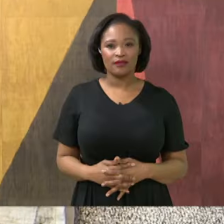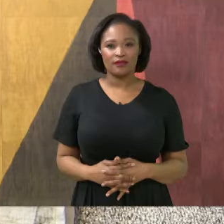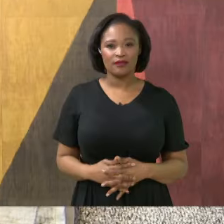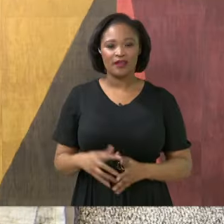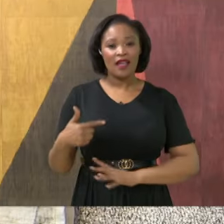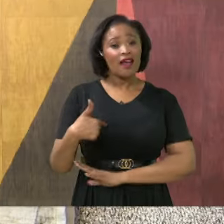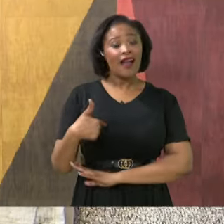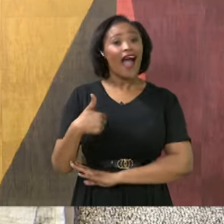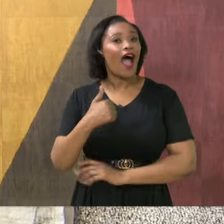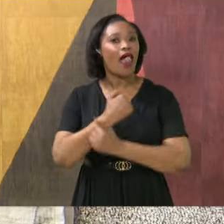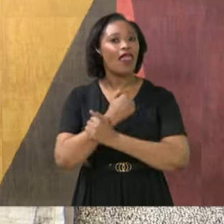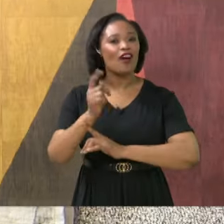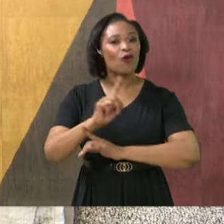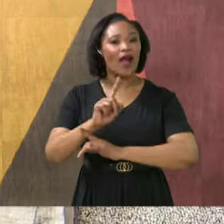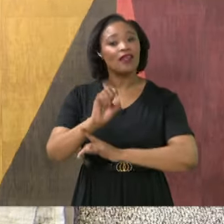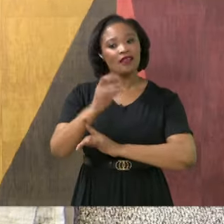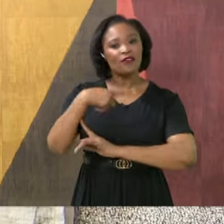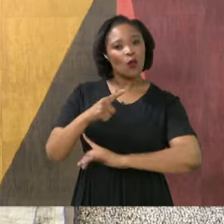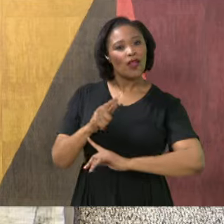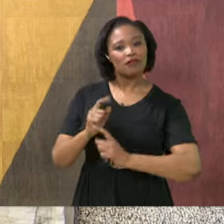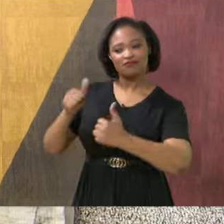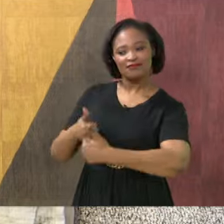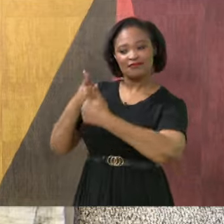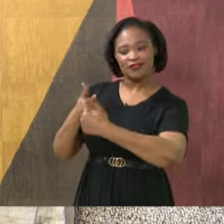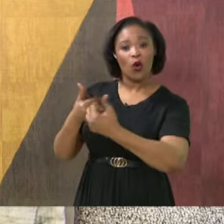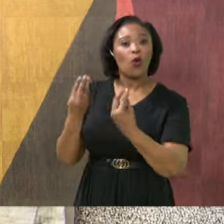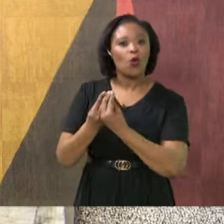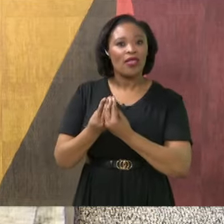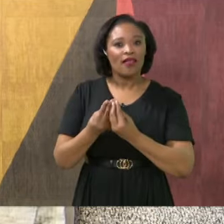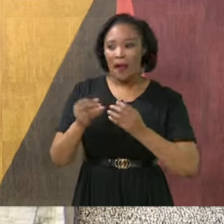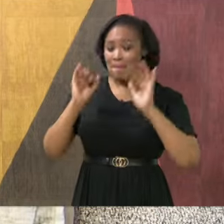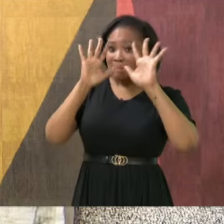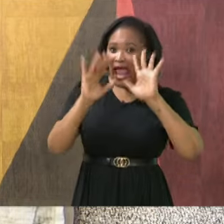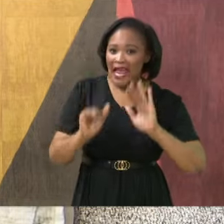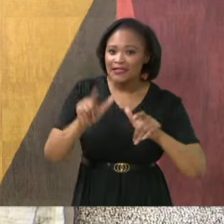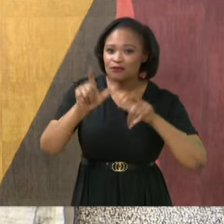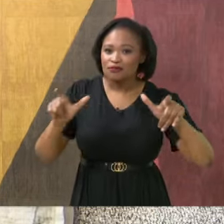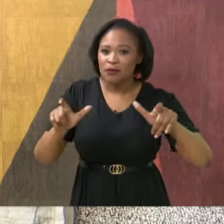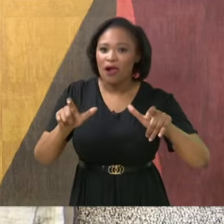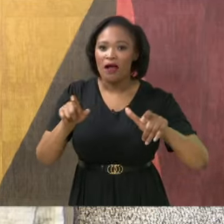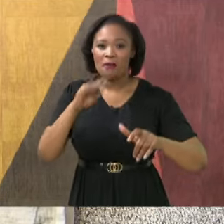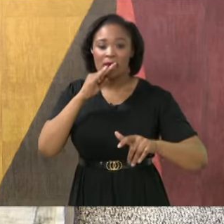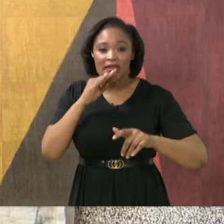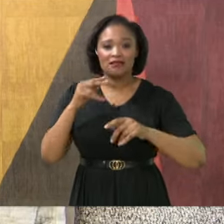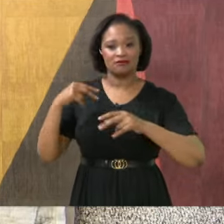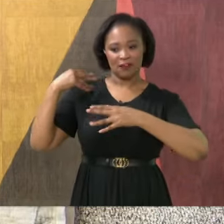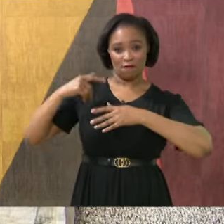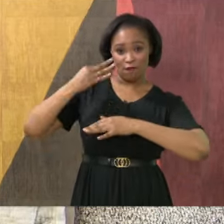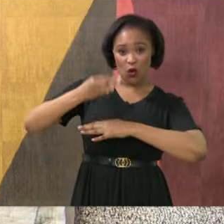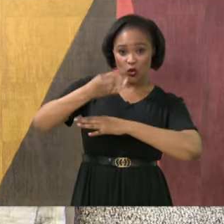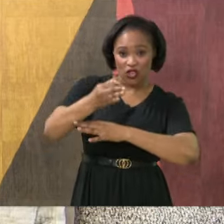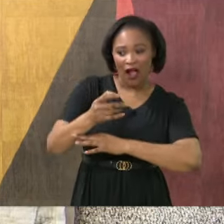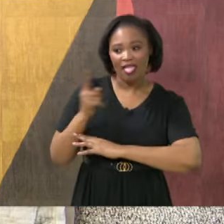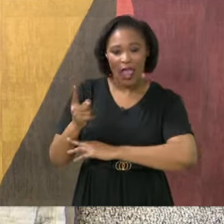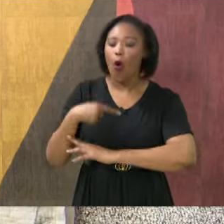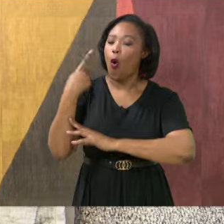down with history makers, people who have allowed their names to stay in books for the rest of history. And this is why